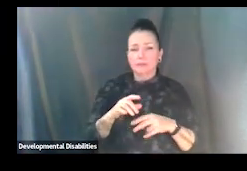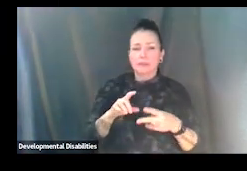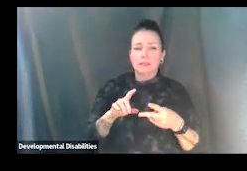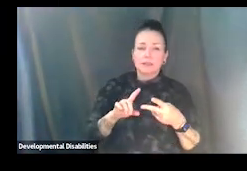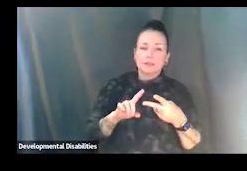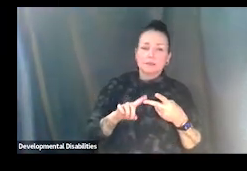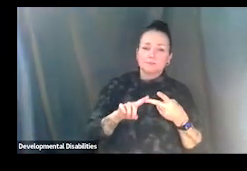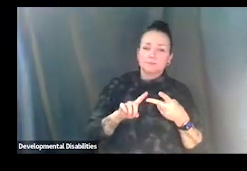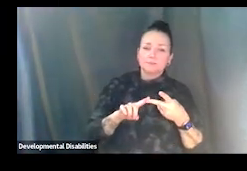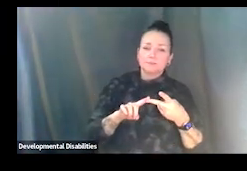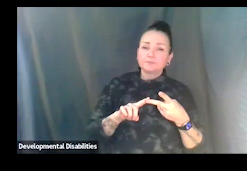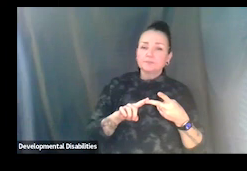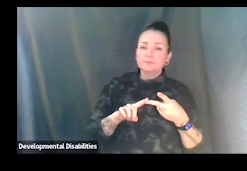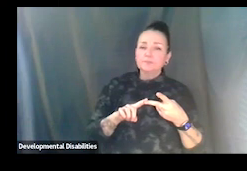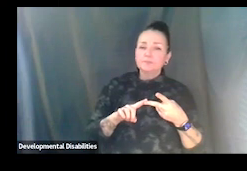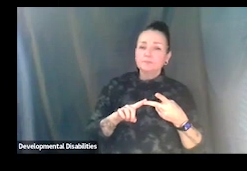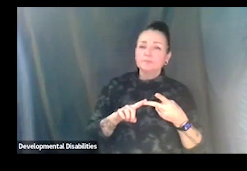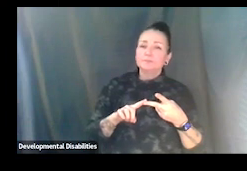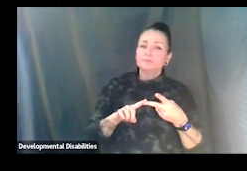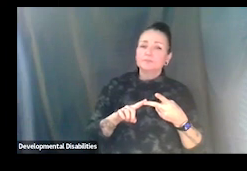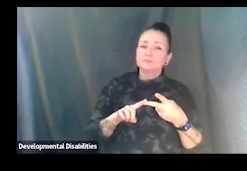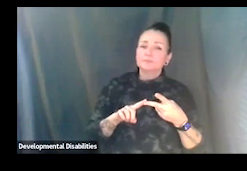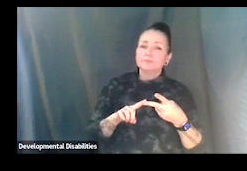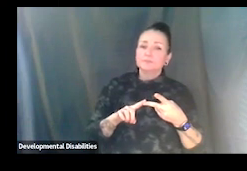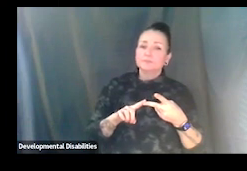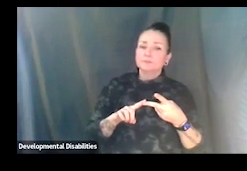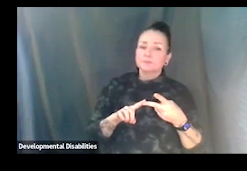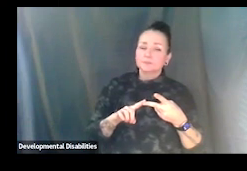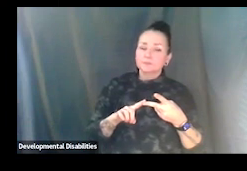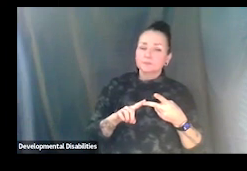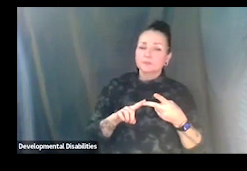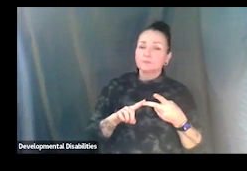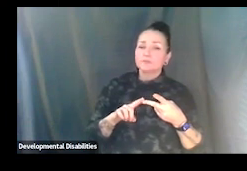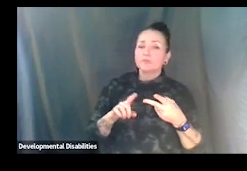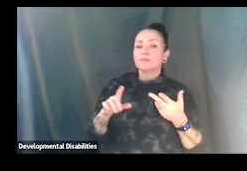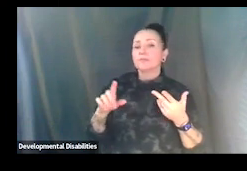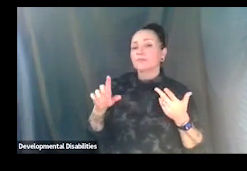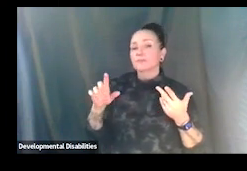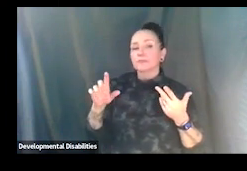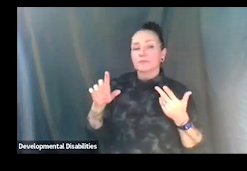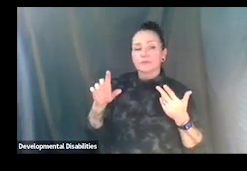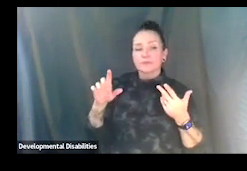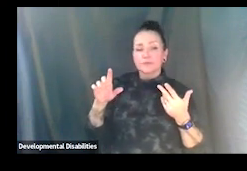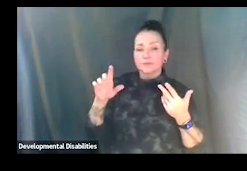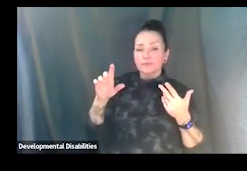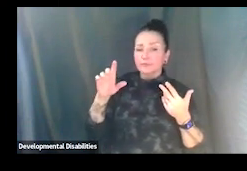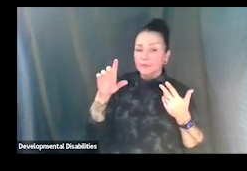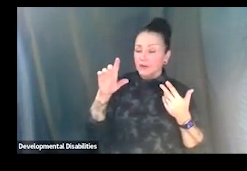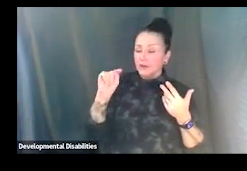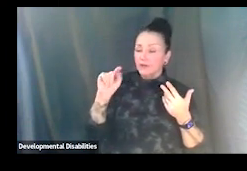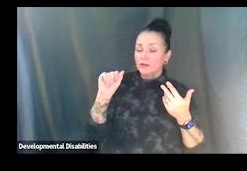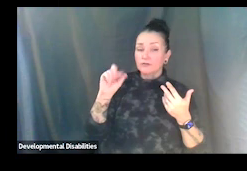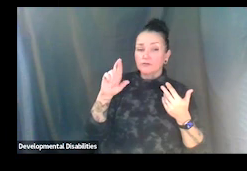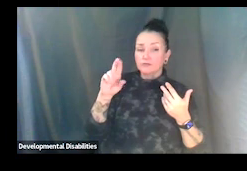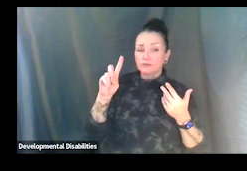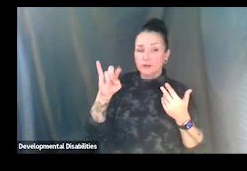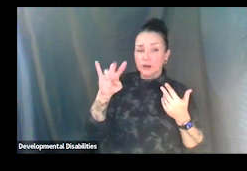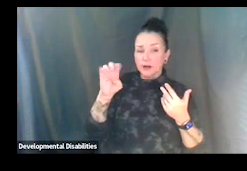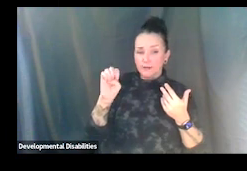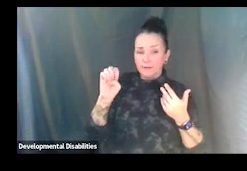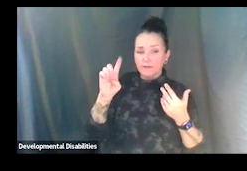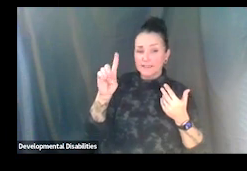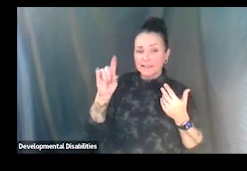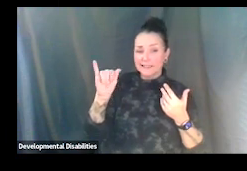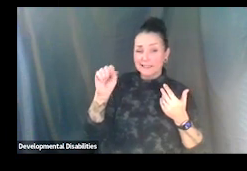or abnormal movements. I think, though, that these are, well, it says less with atypical antipsychotics than they may be. We also